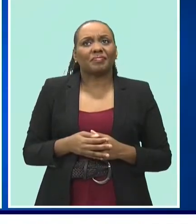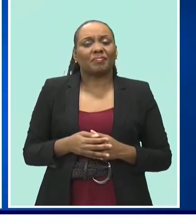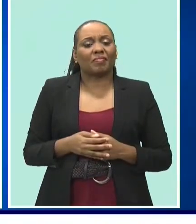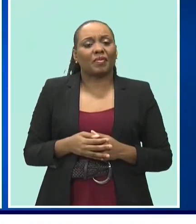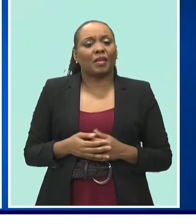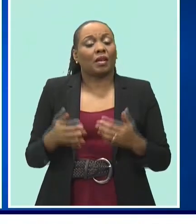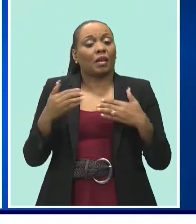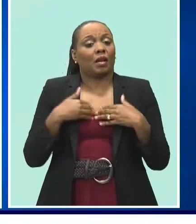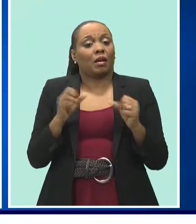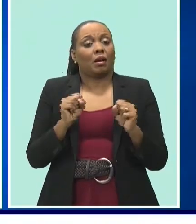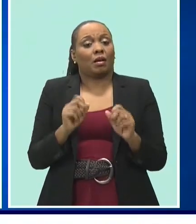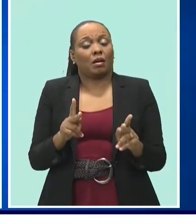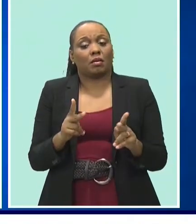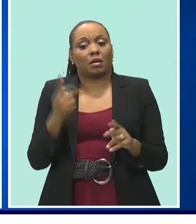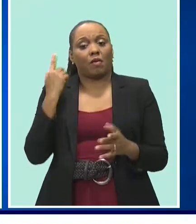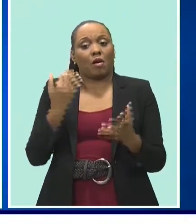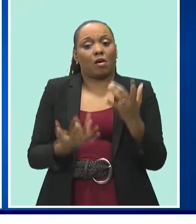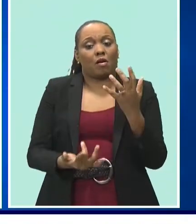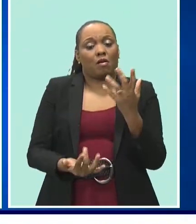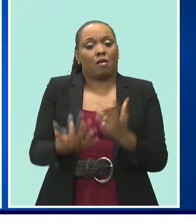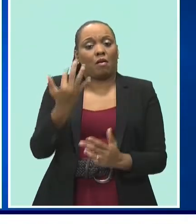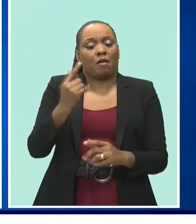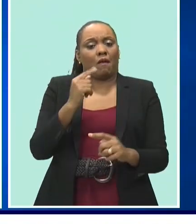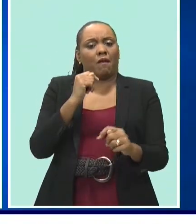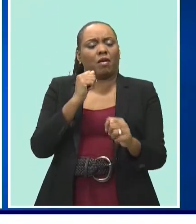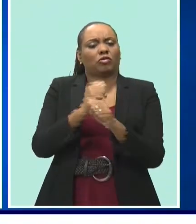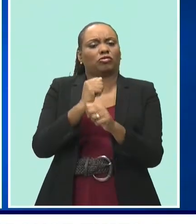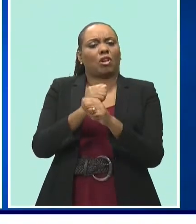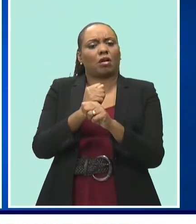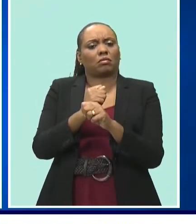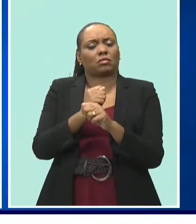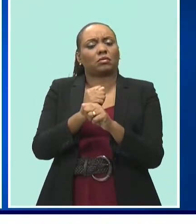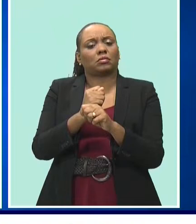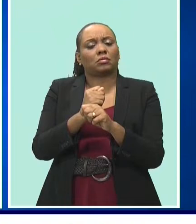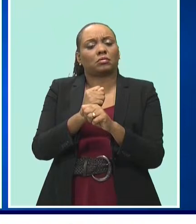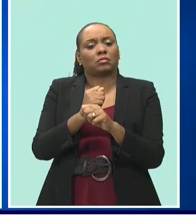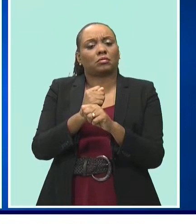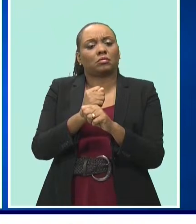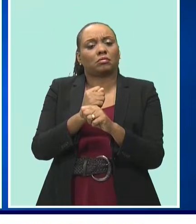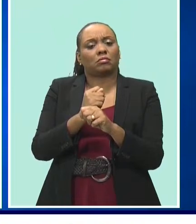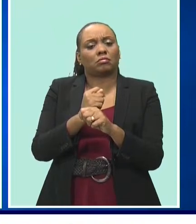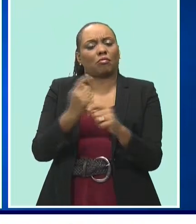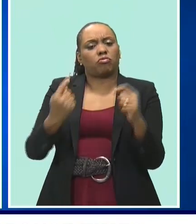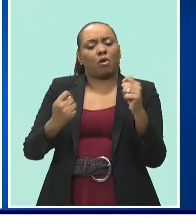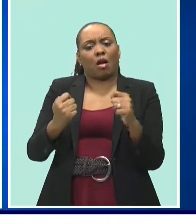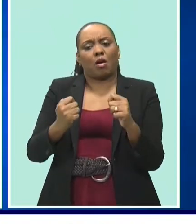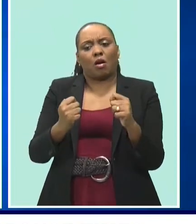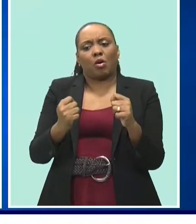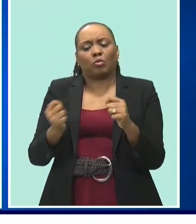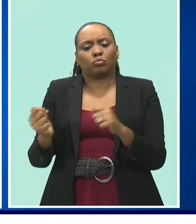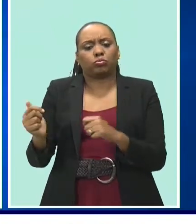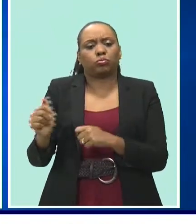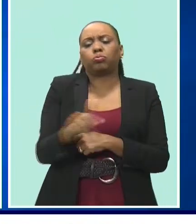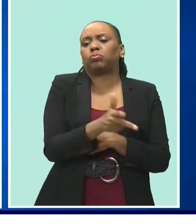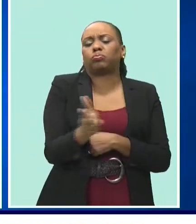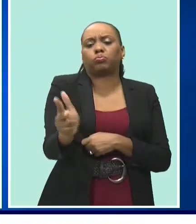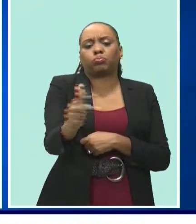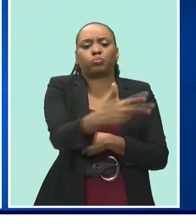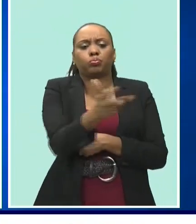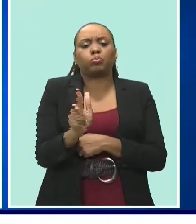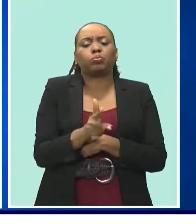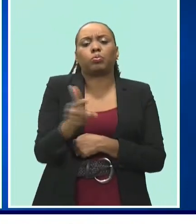to get in and out with a level of speed that may not now be